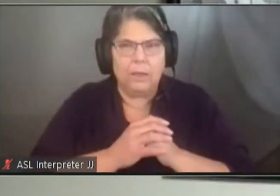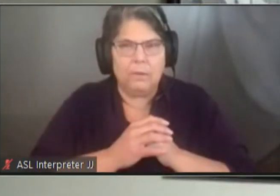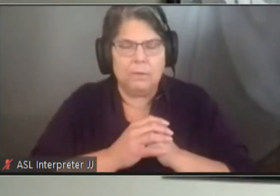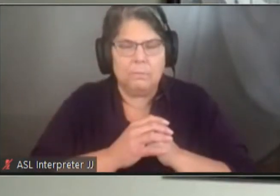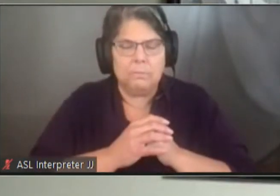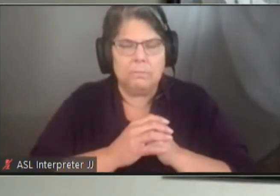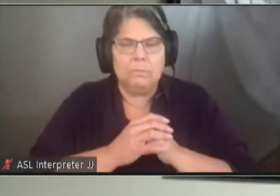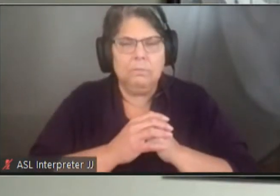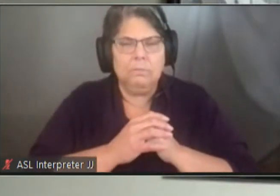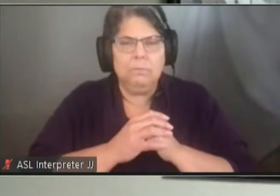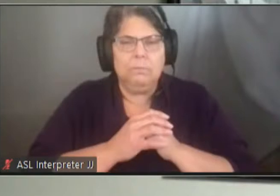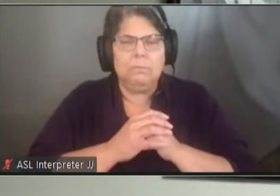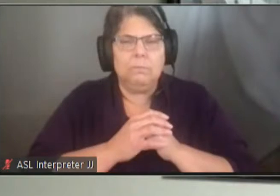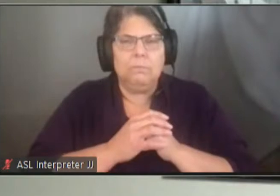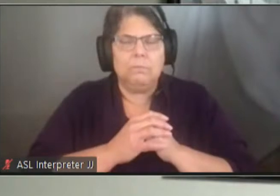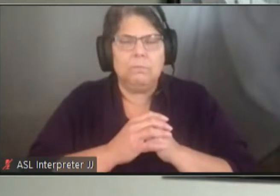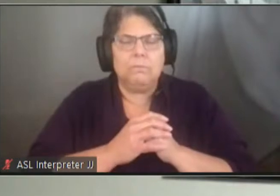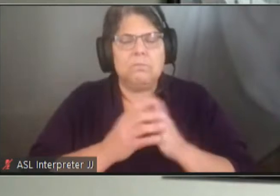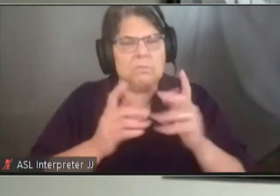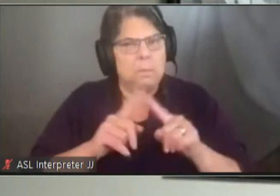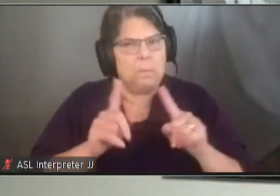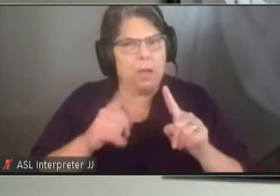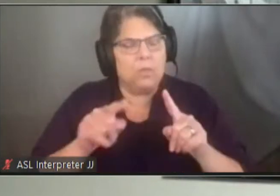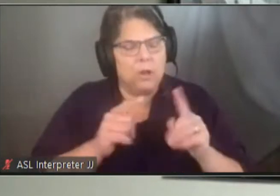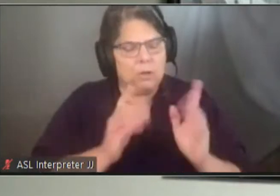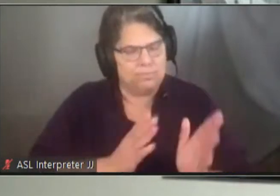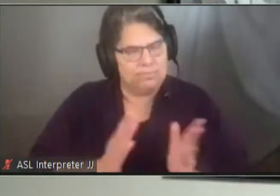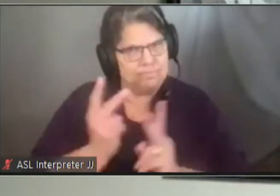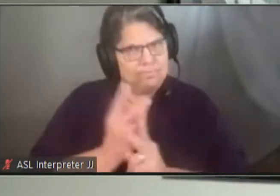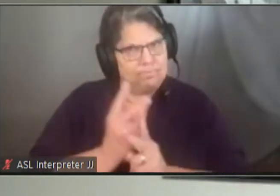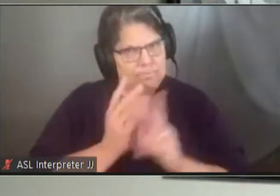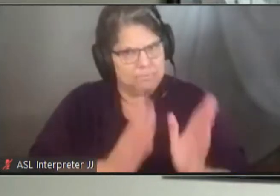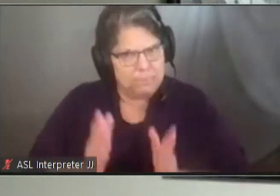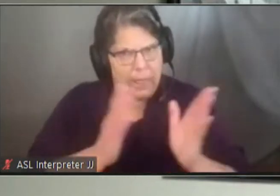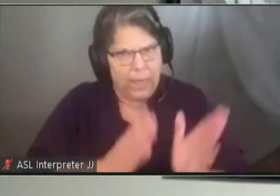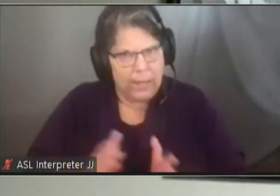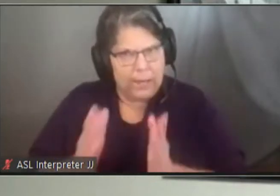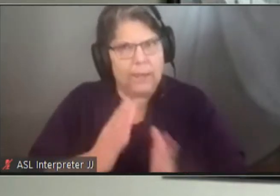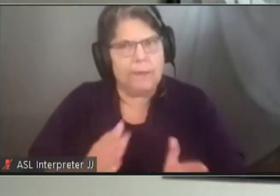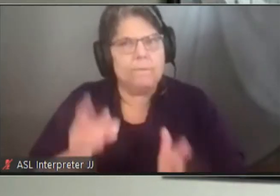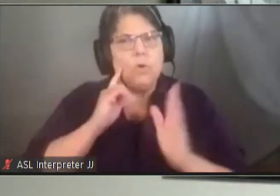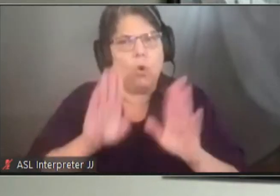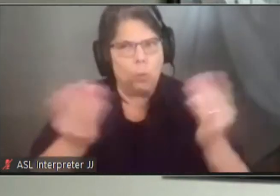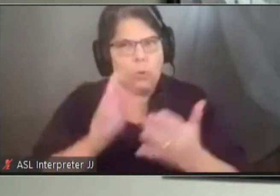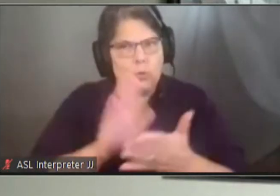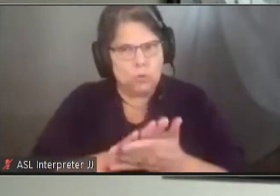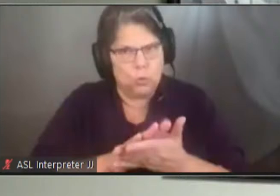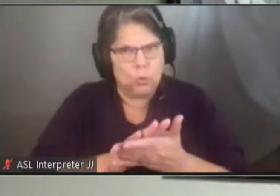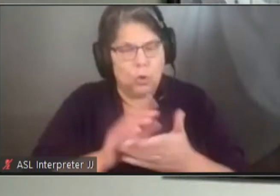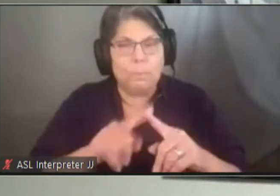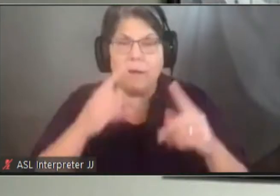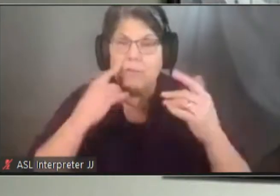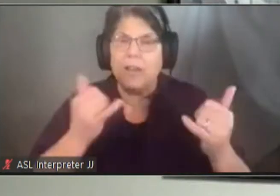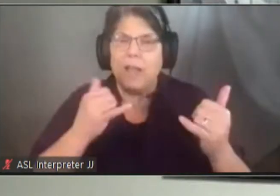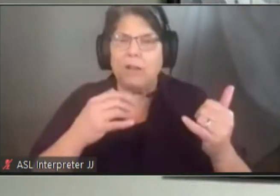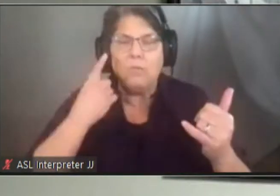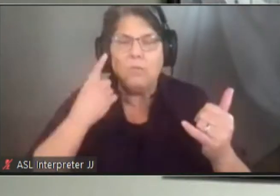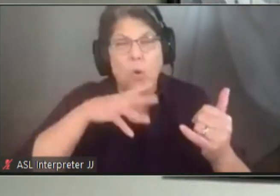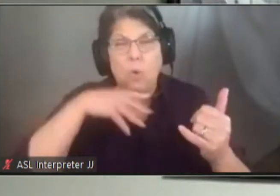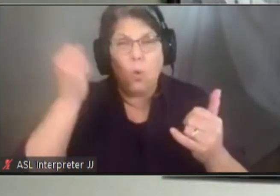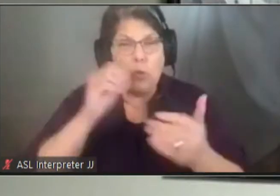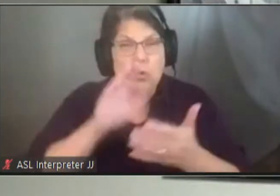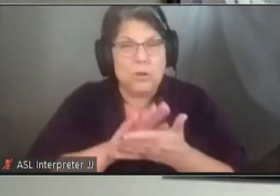And then they are preparing those plans at this point. In the meantime, the upper schools are